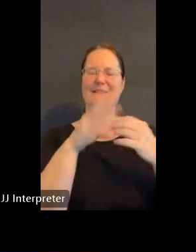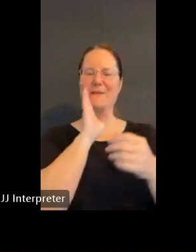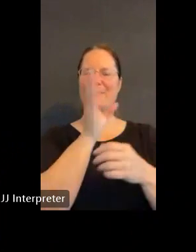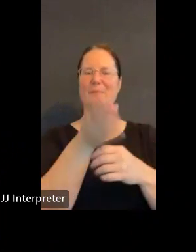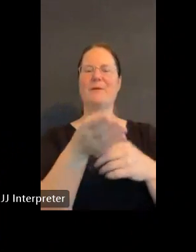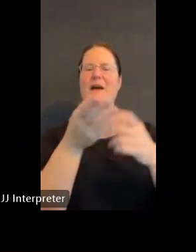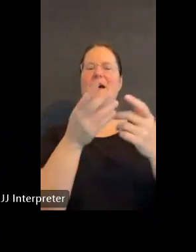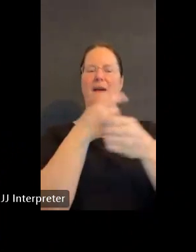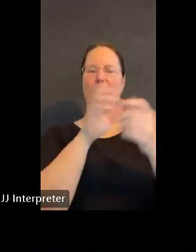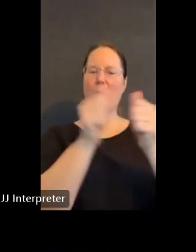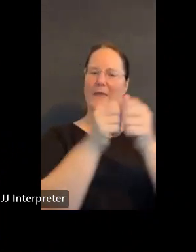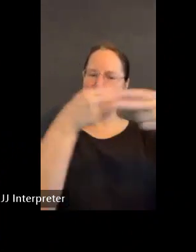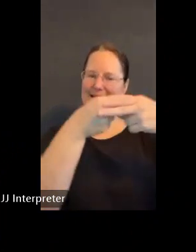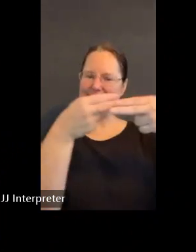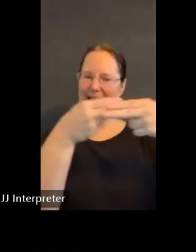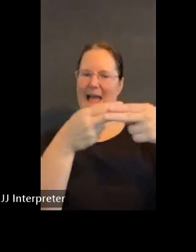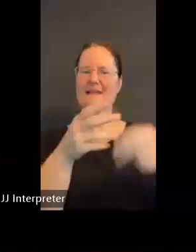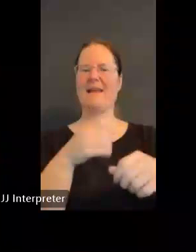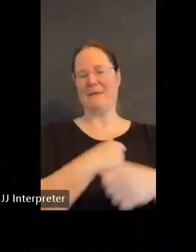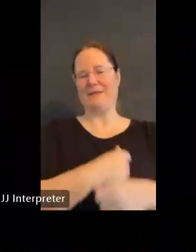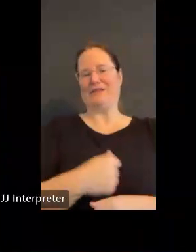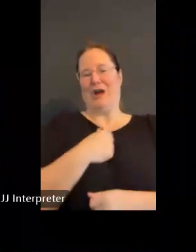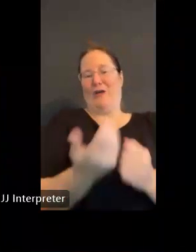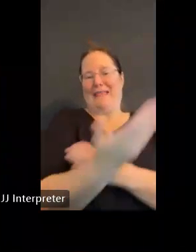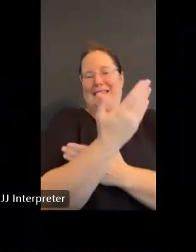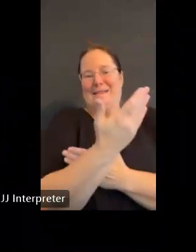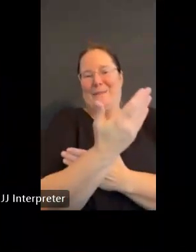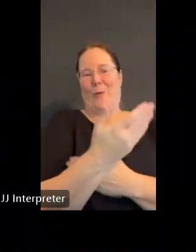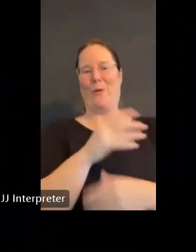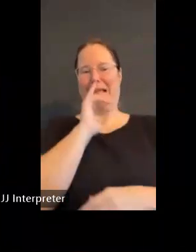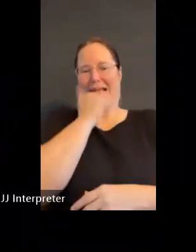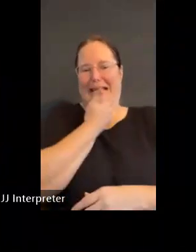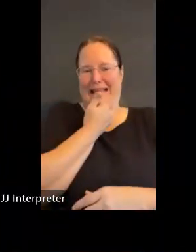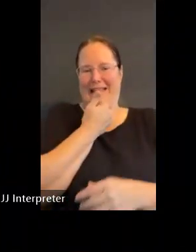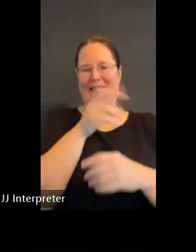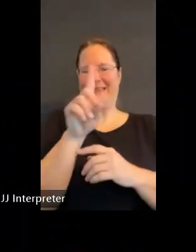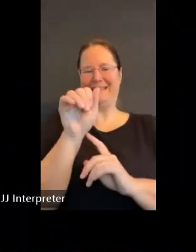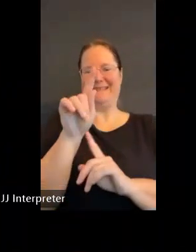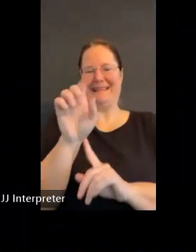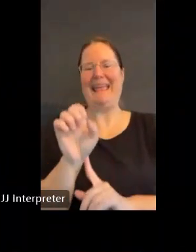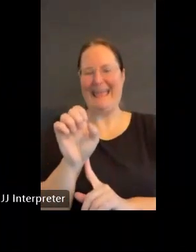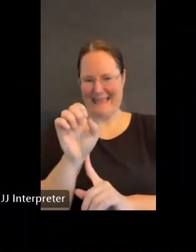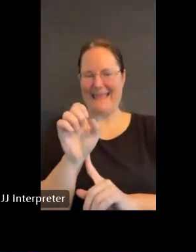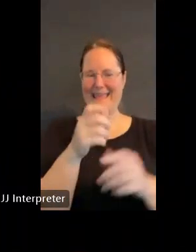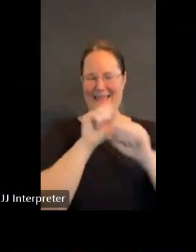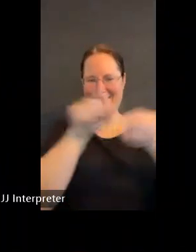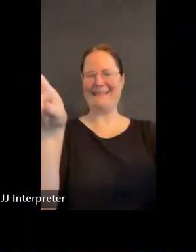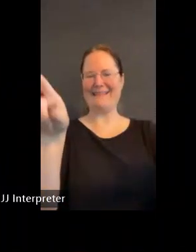this morning and the confusion there around when this is going to be held. Thank you for your patience,